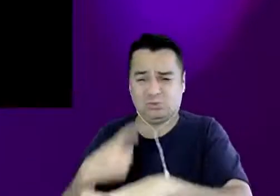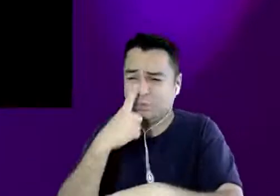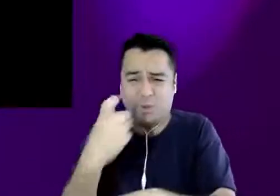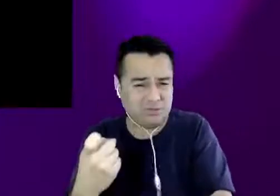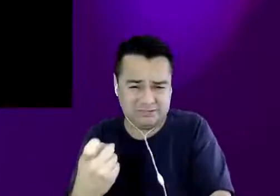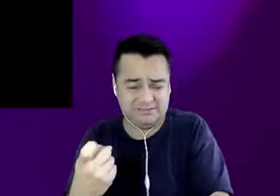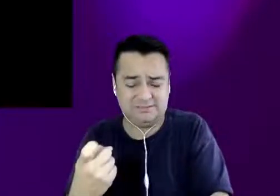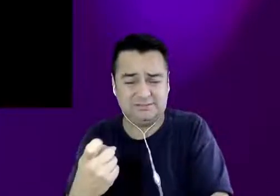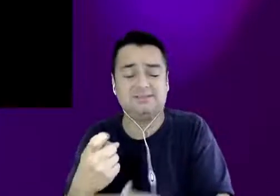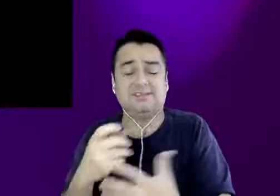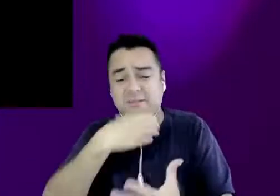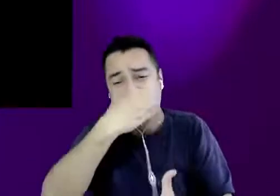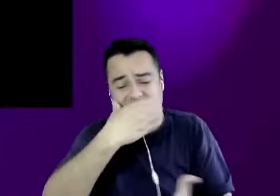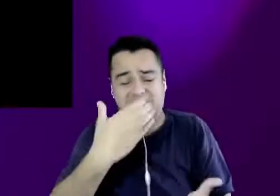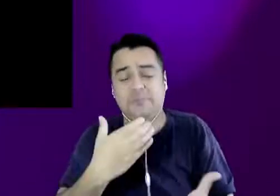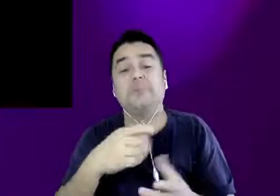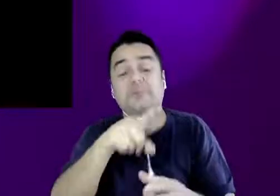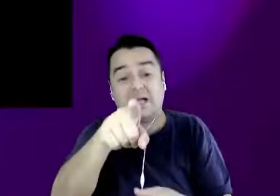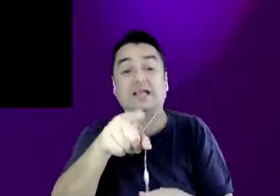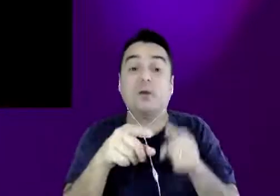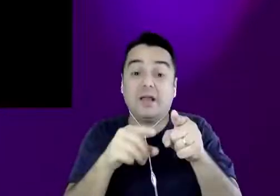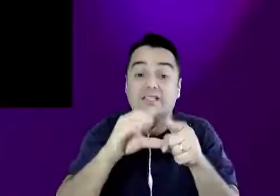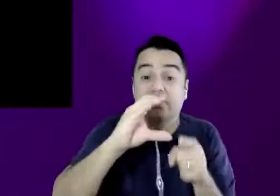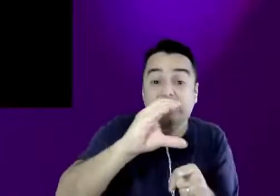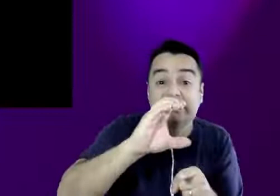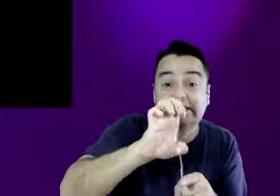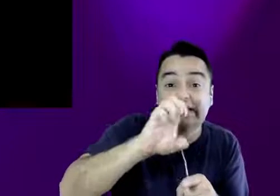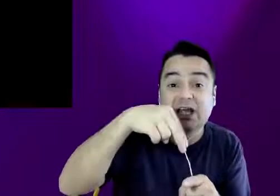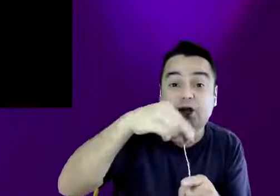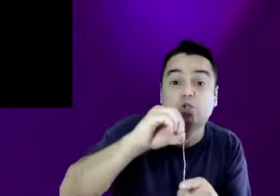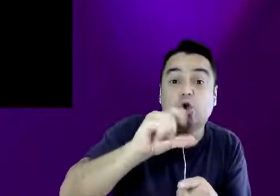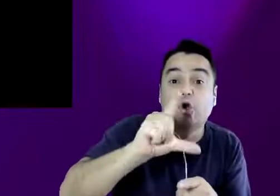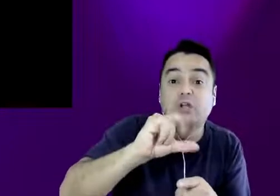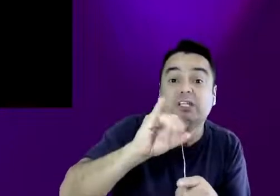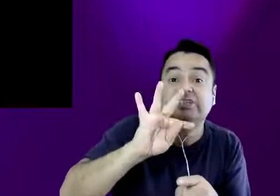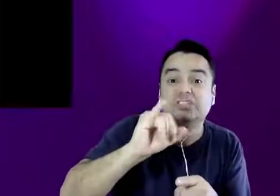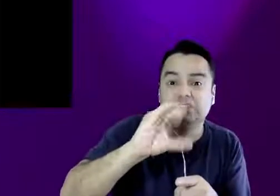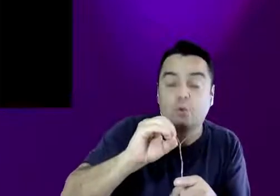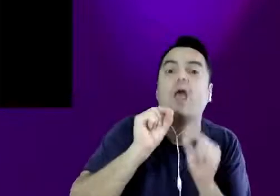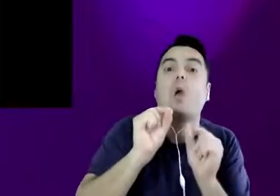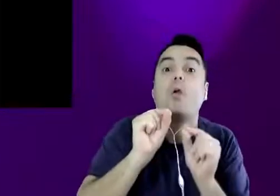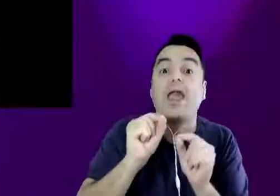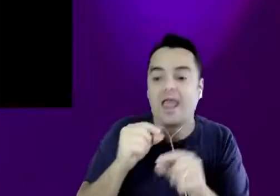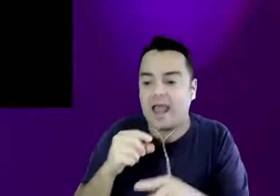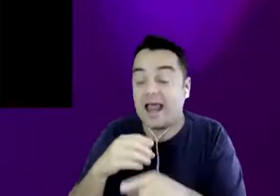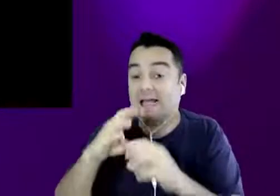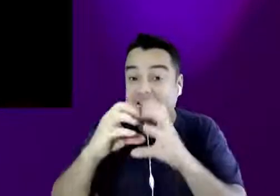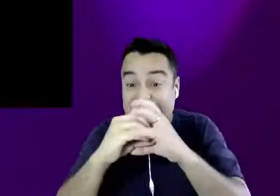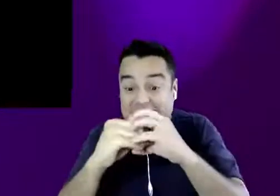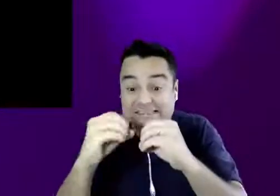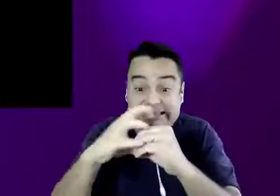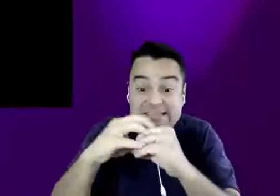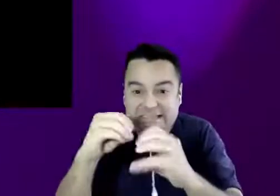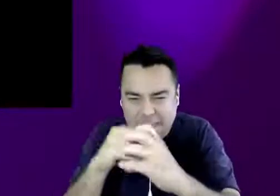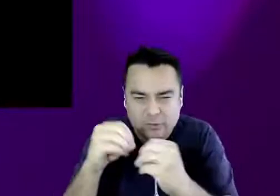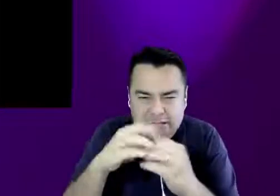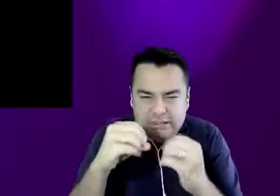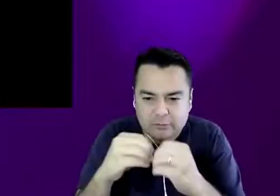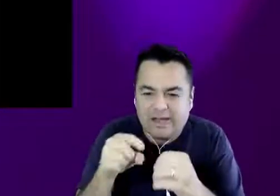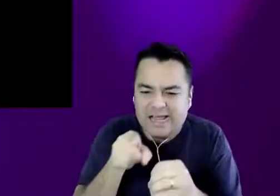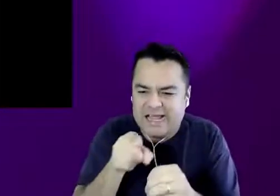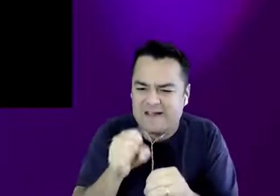We want to remove the cells that are becoming senescent and make sure that they are doing exactly the same process